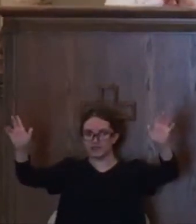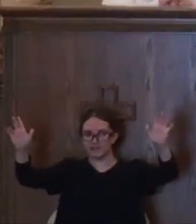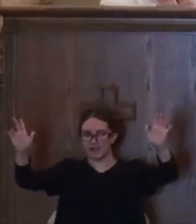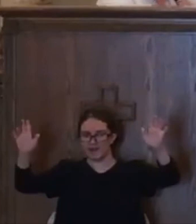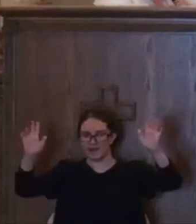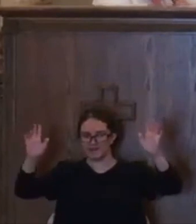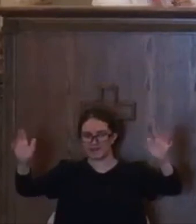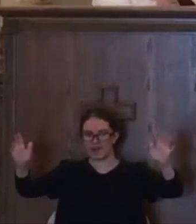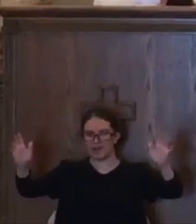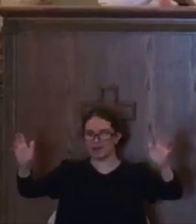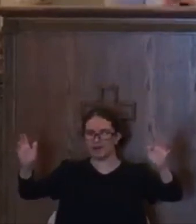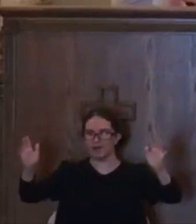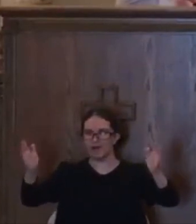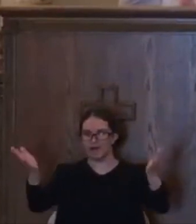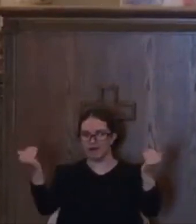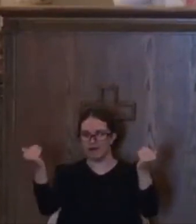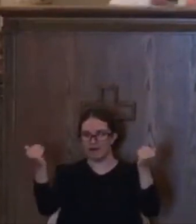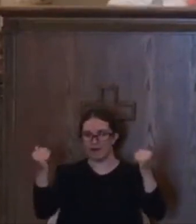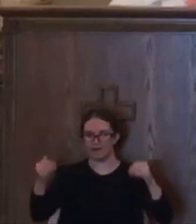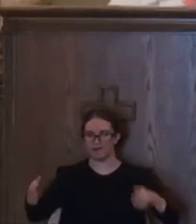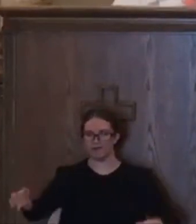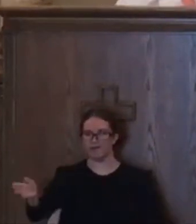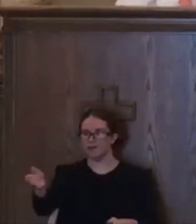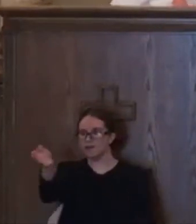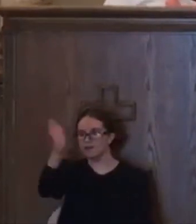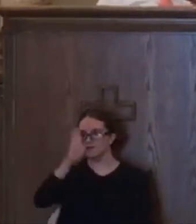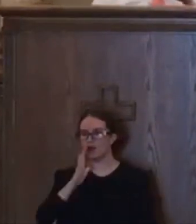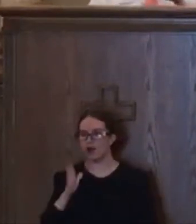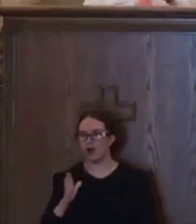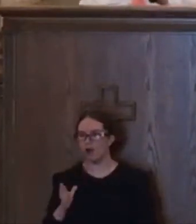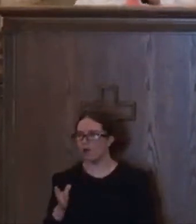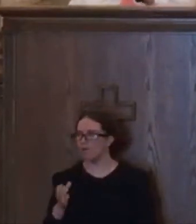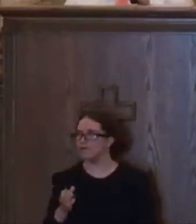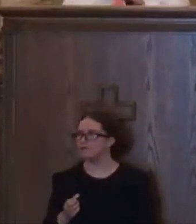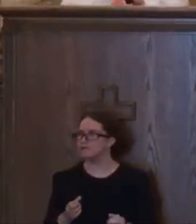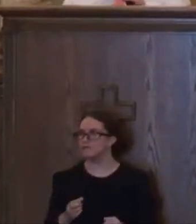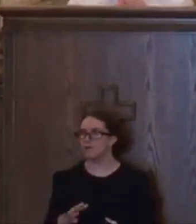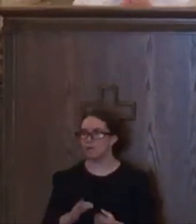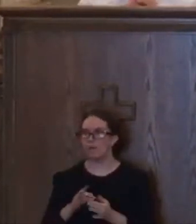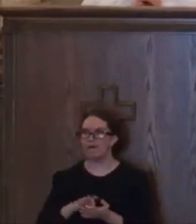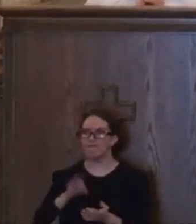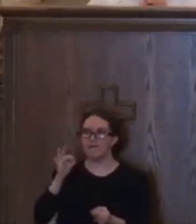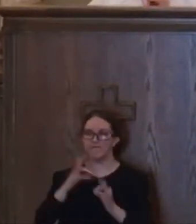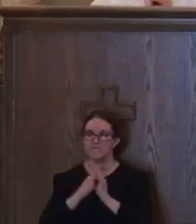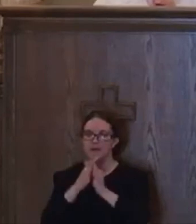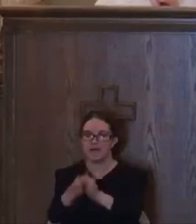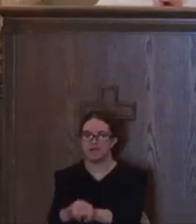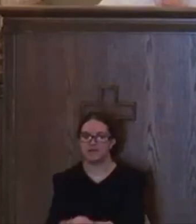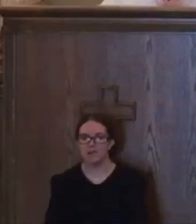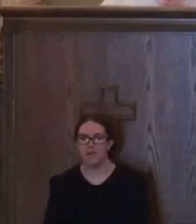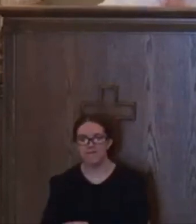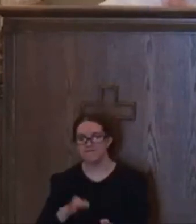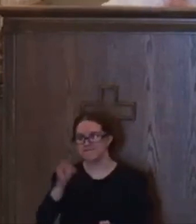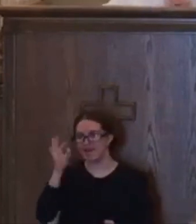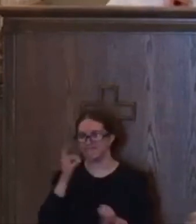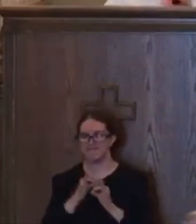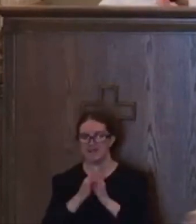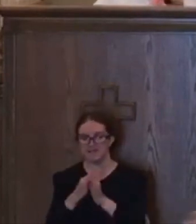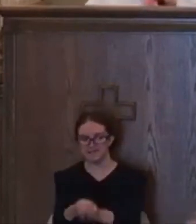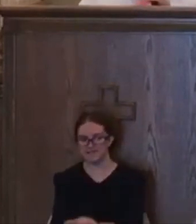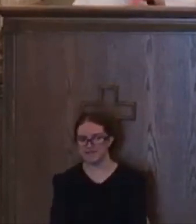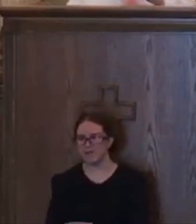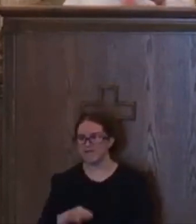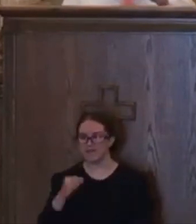up those. Oh, if God walks in here right now, will he find faith? Will he find faith? Will he